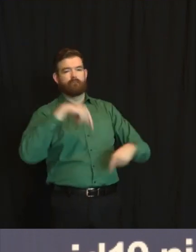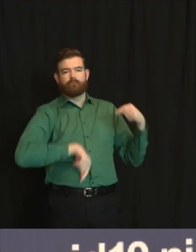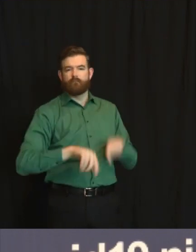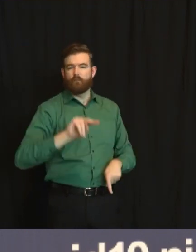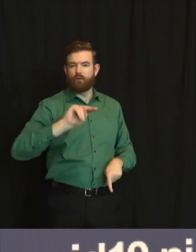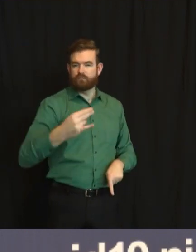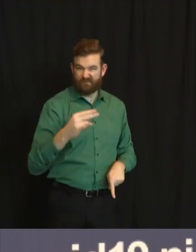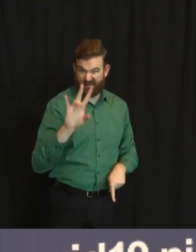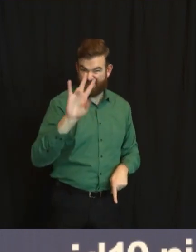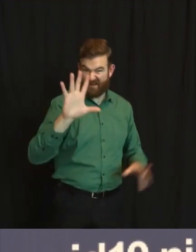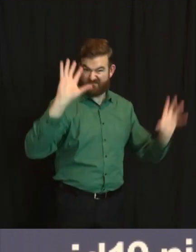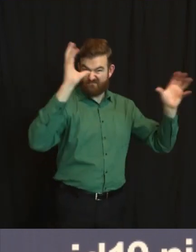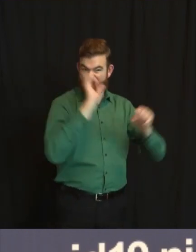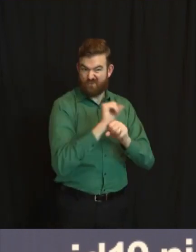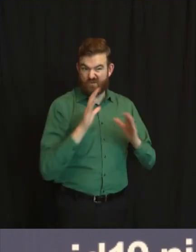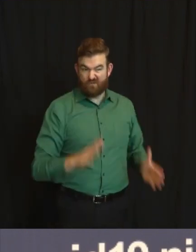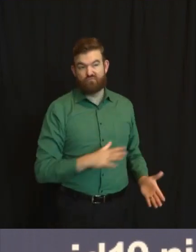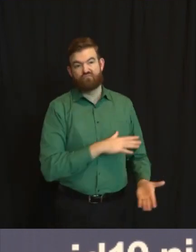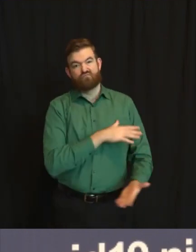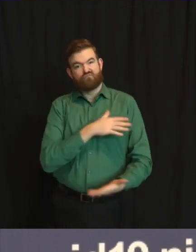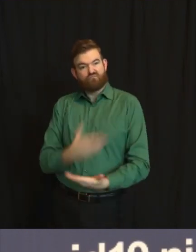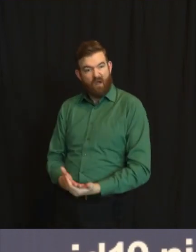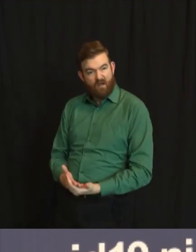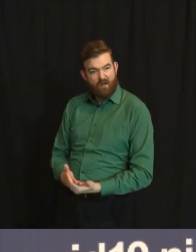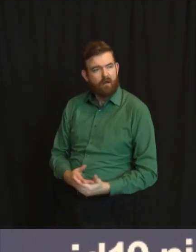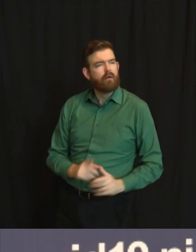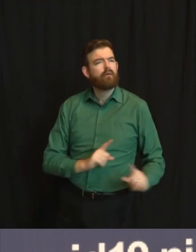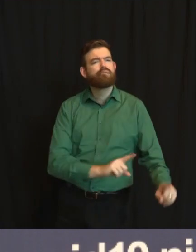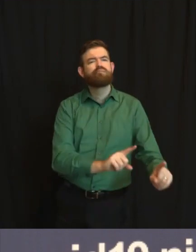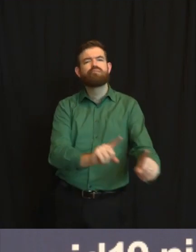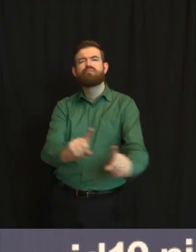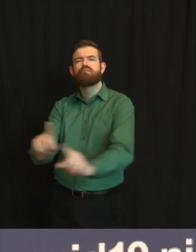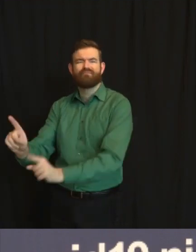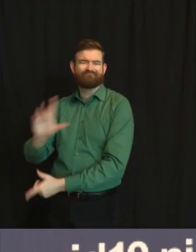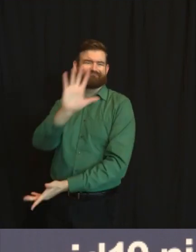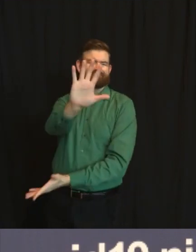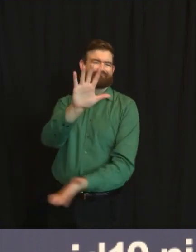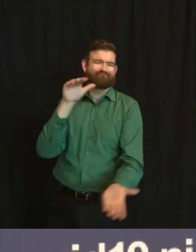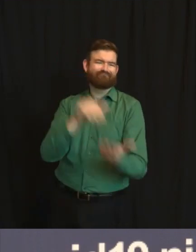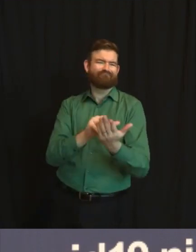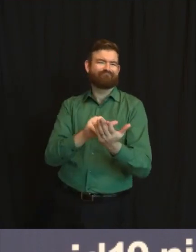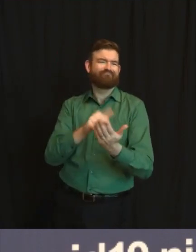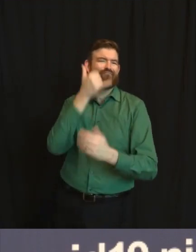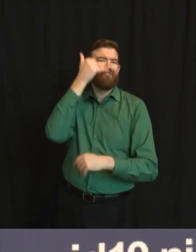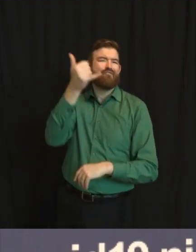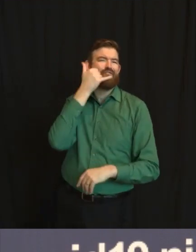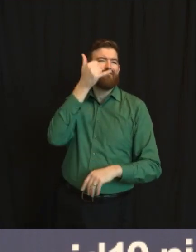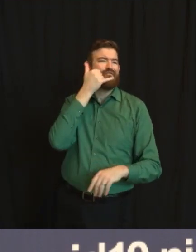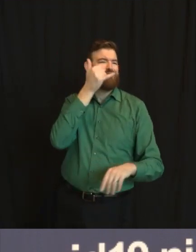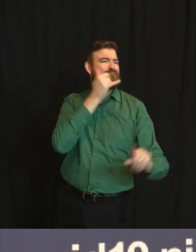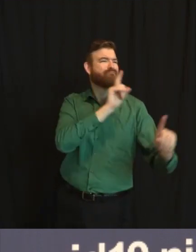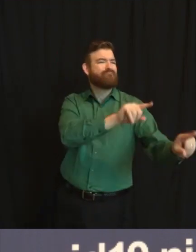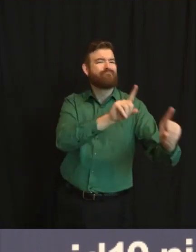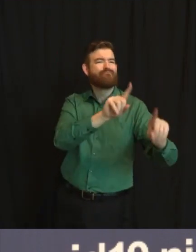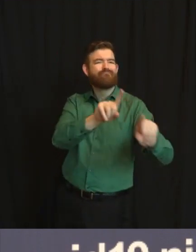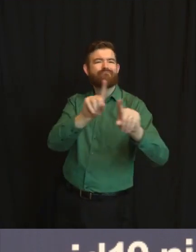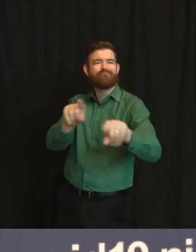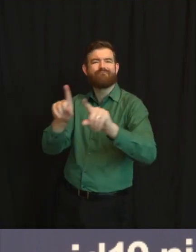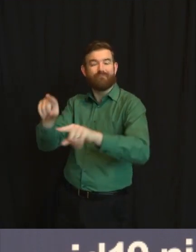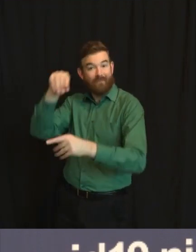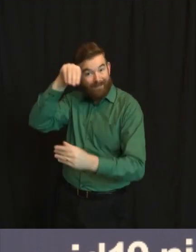75 ambulances were here, they responded to more than 5,000 EMS calls for service in Hudson County